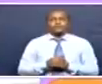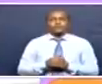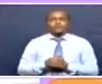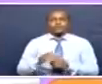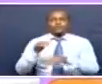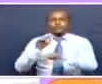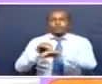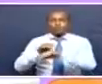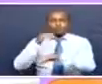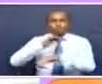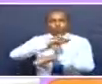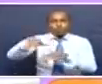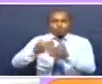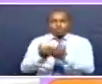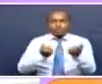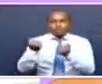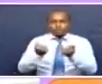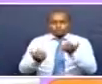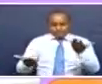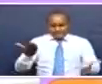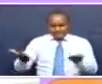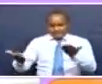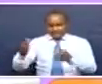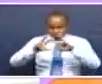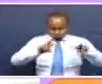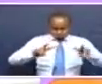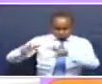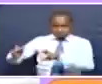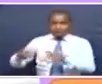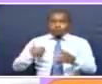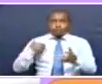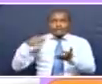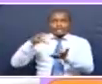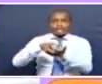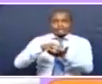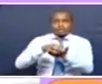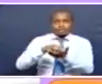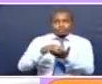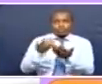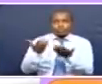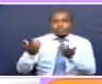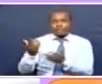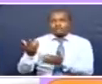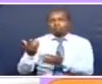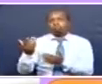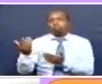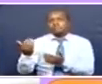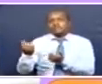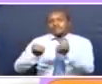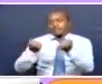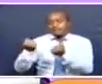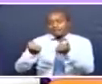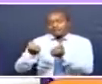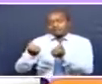be assessed physically. We had situations where vehicles for the government or county government were used in campaigns. They